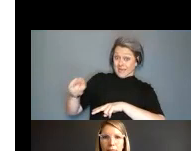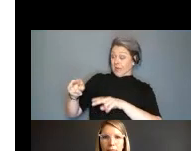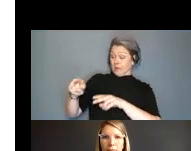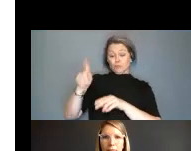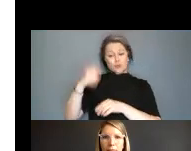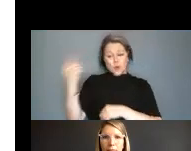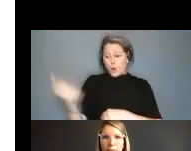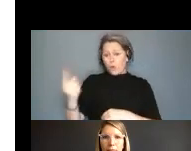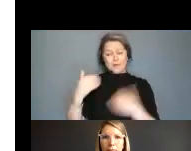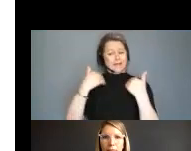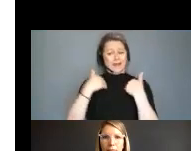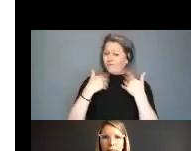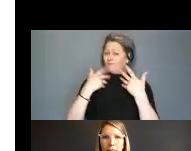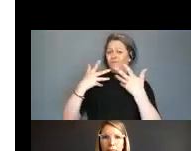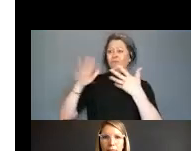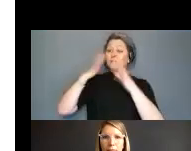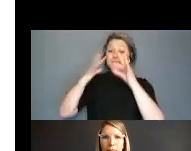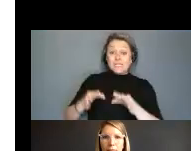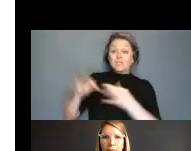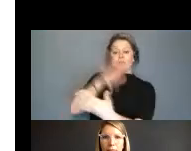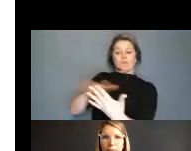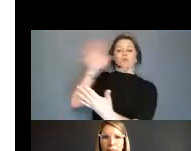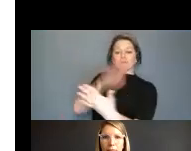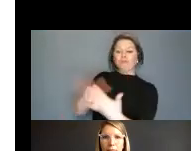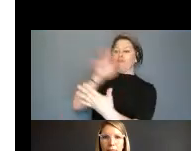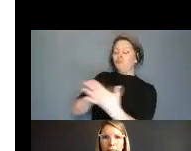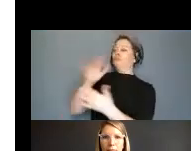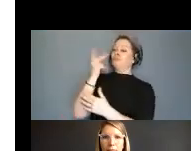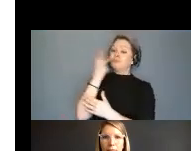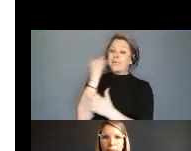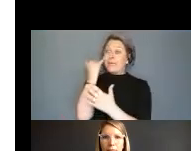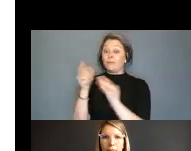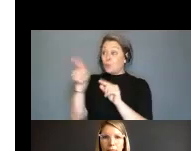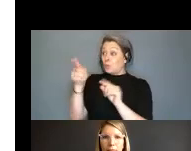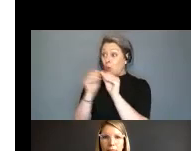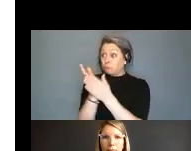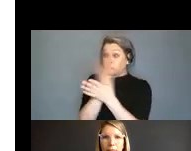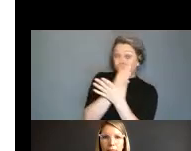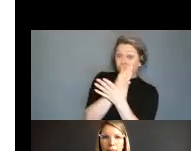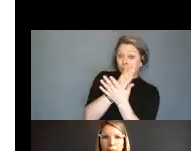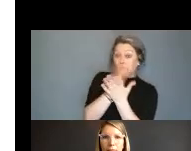reviewed to ensure that any changes in capacity are met with changes in a person's status.